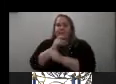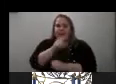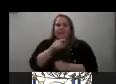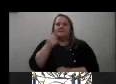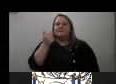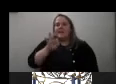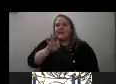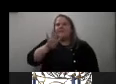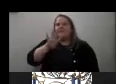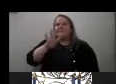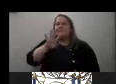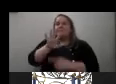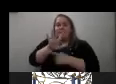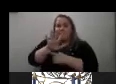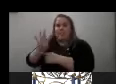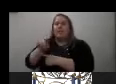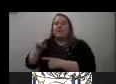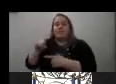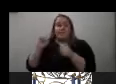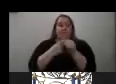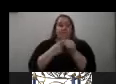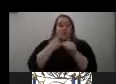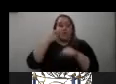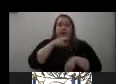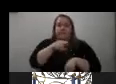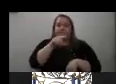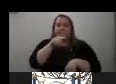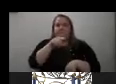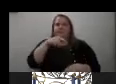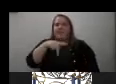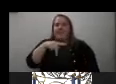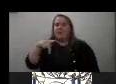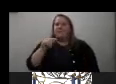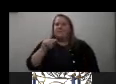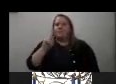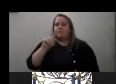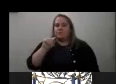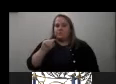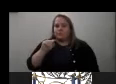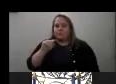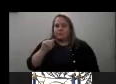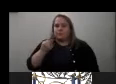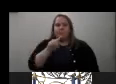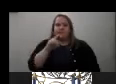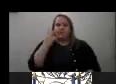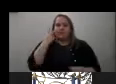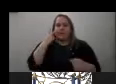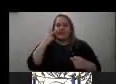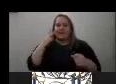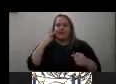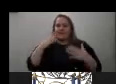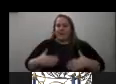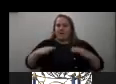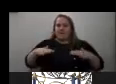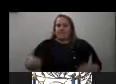And this was her first powder puff tutu. And you can see that it really hugs the body. The bodice comes down a little bit